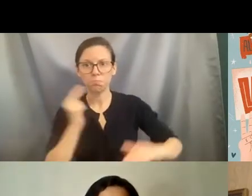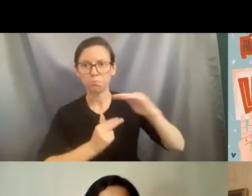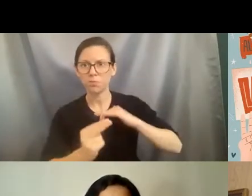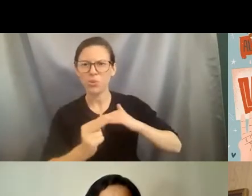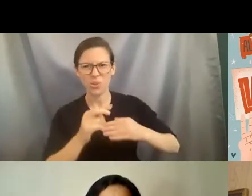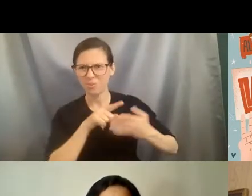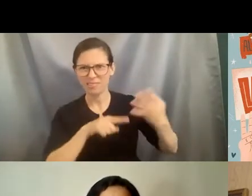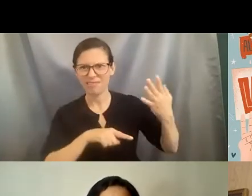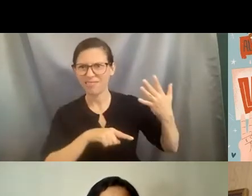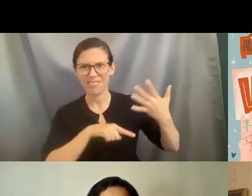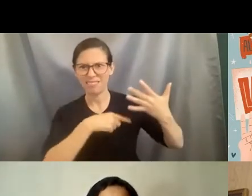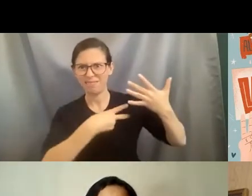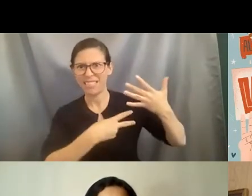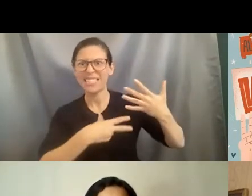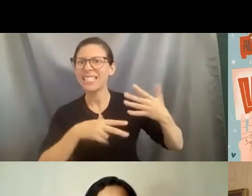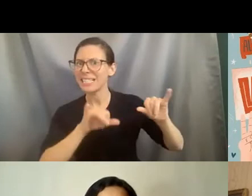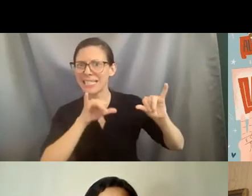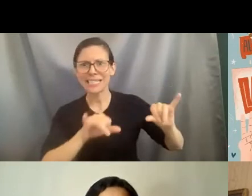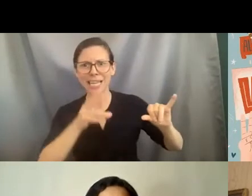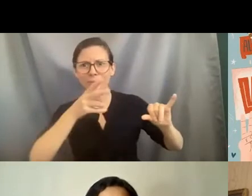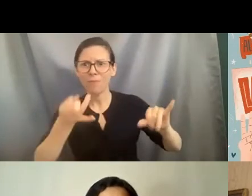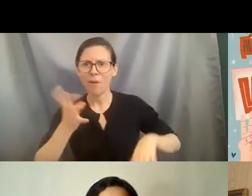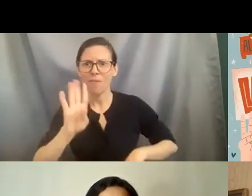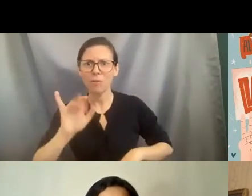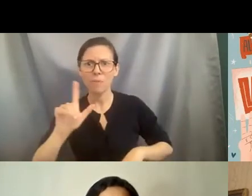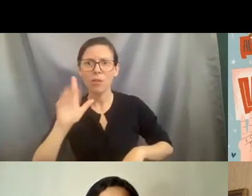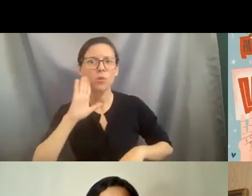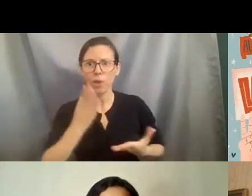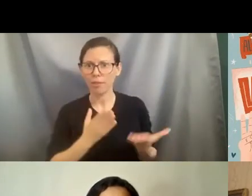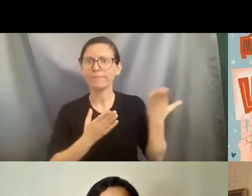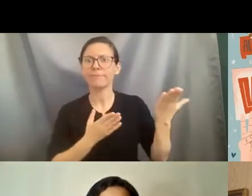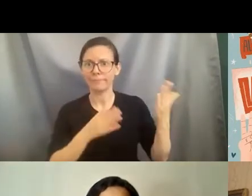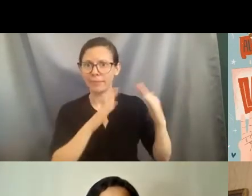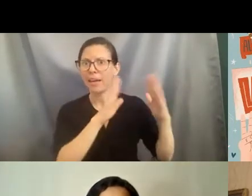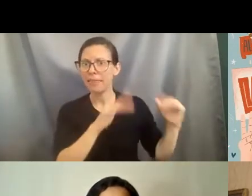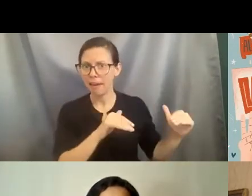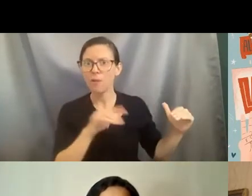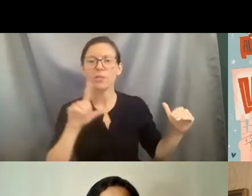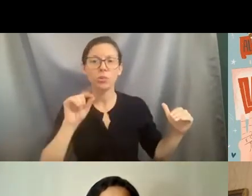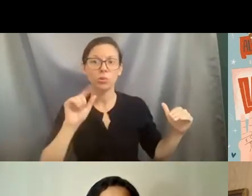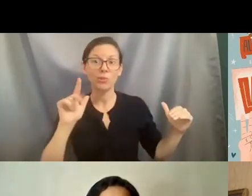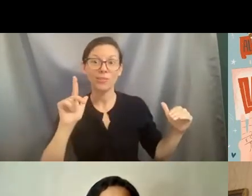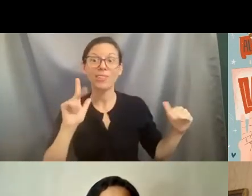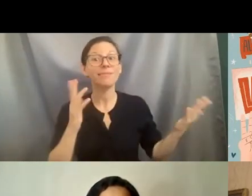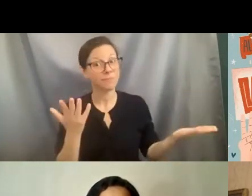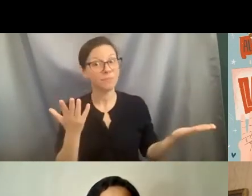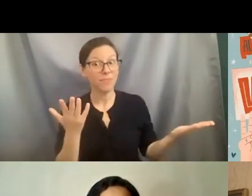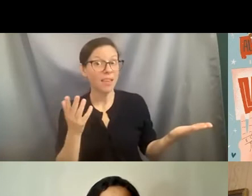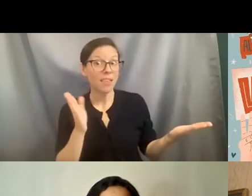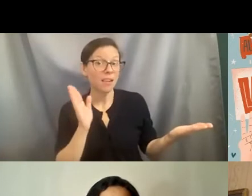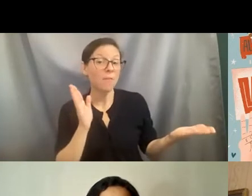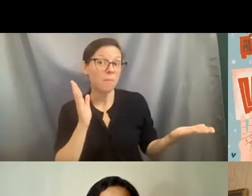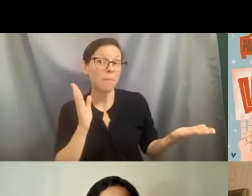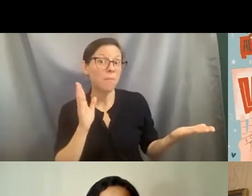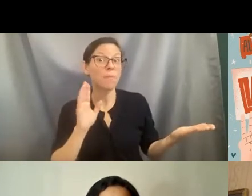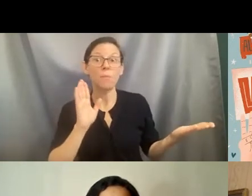the House and in 2023, and in all likelihood, they will pass the House and come